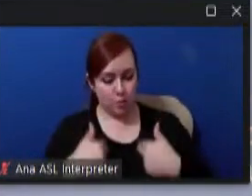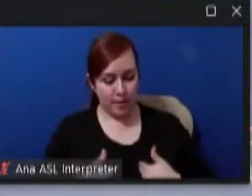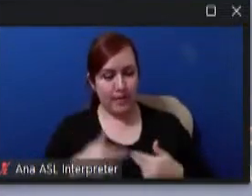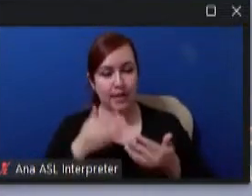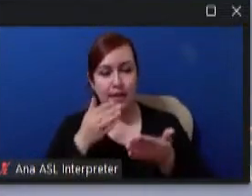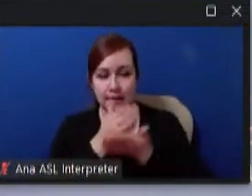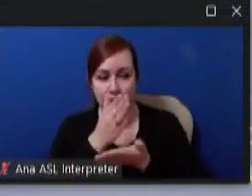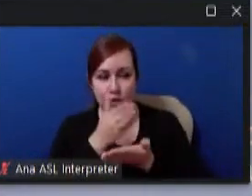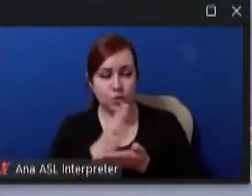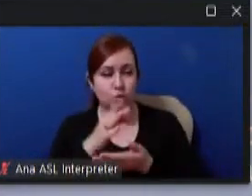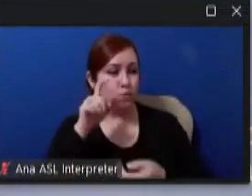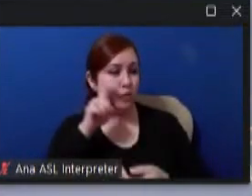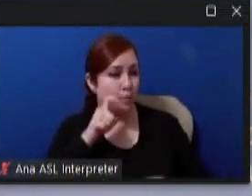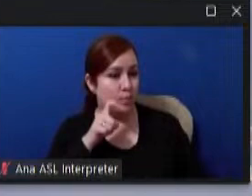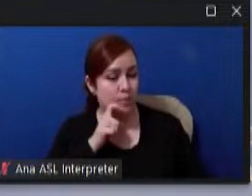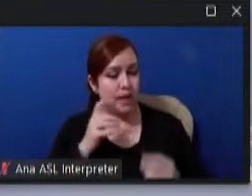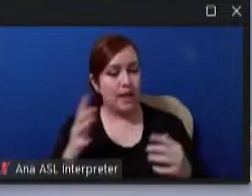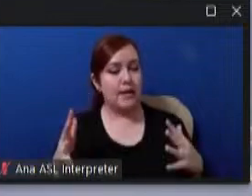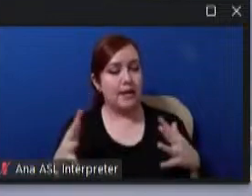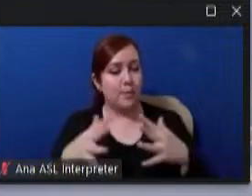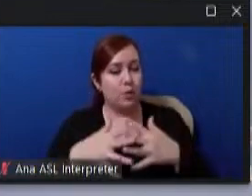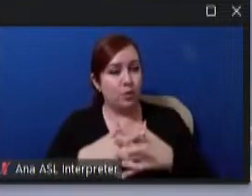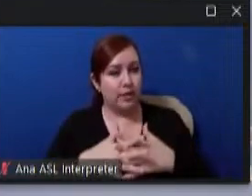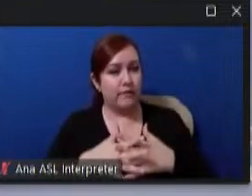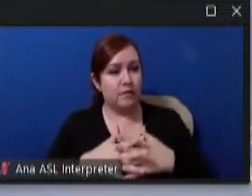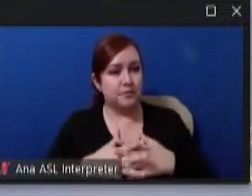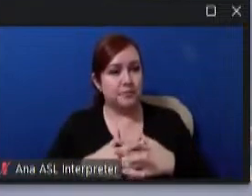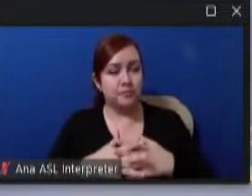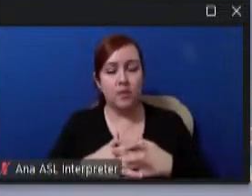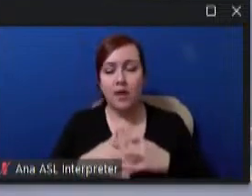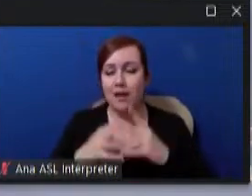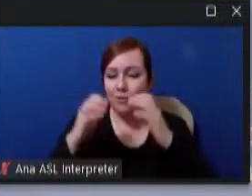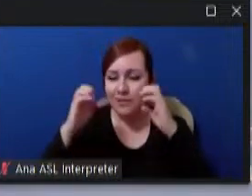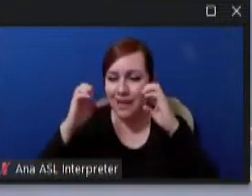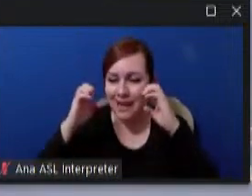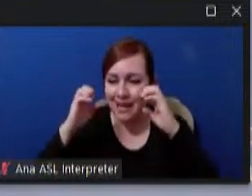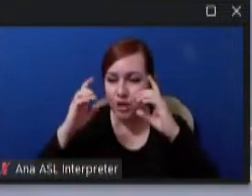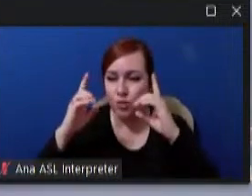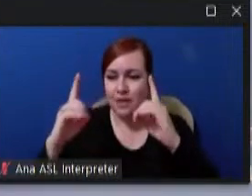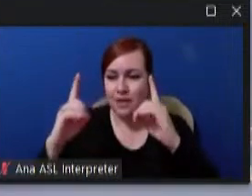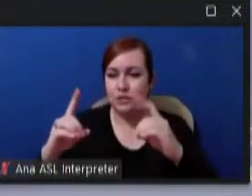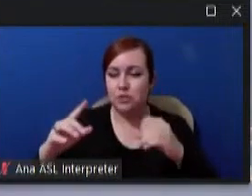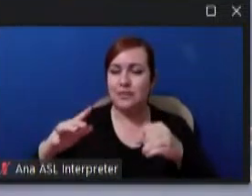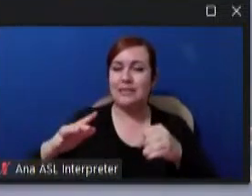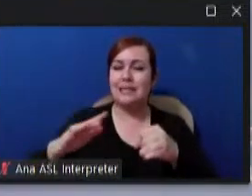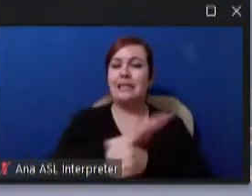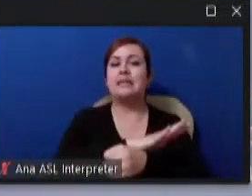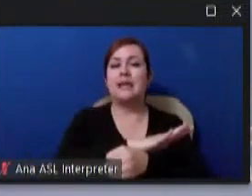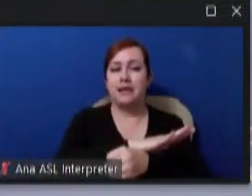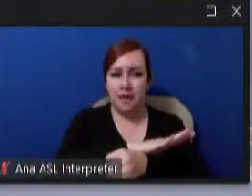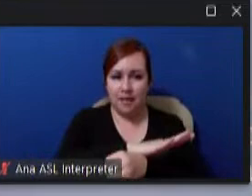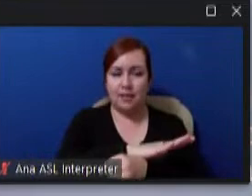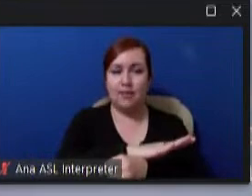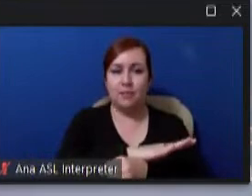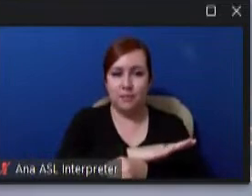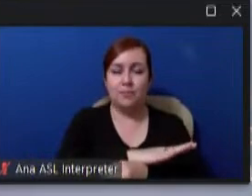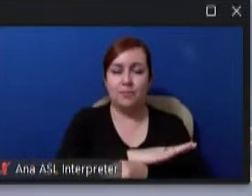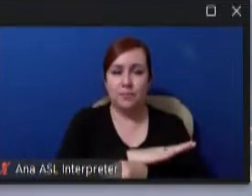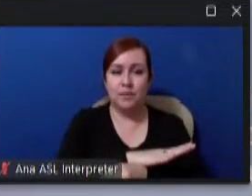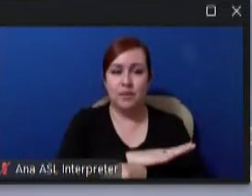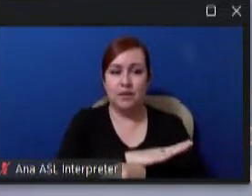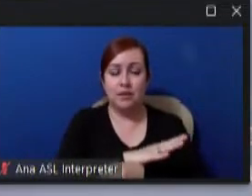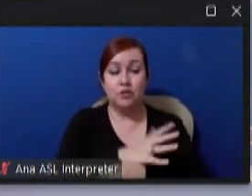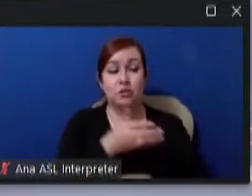sexuality, sexual and reproductive rights, any sort of comprehensive sex